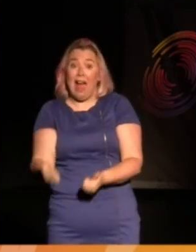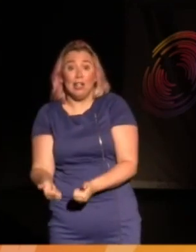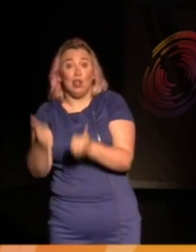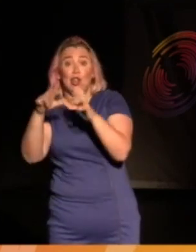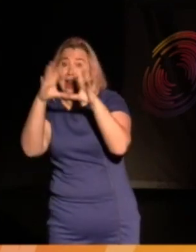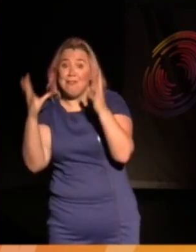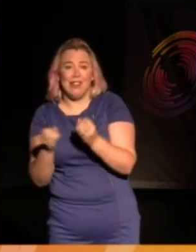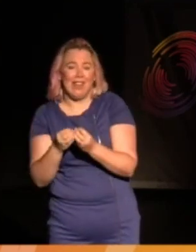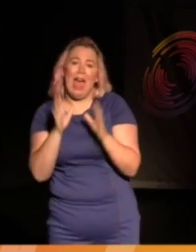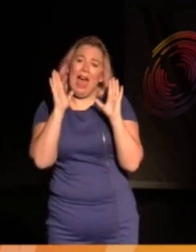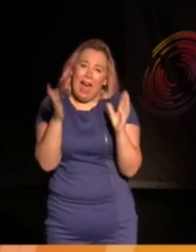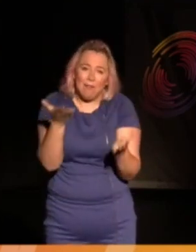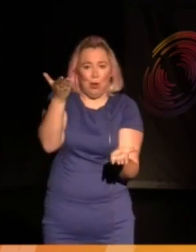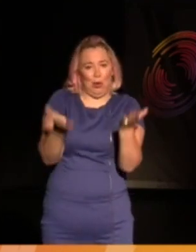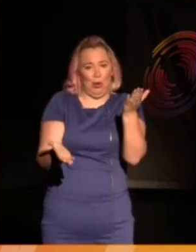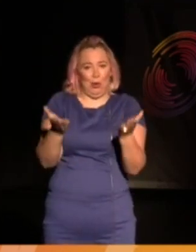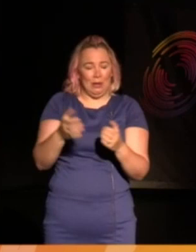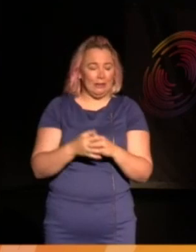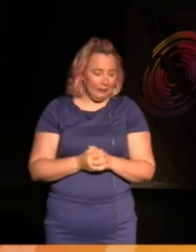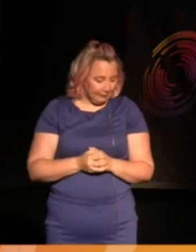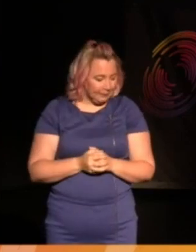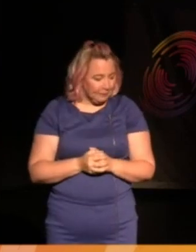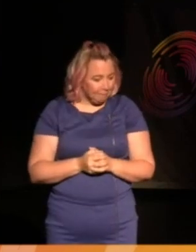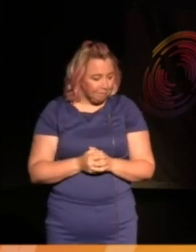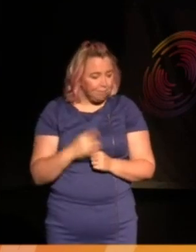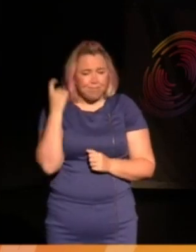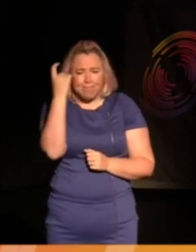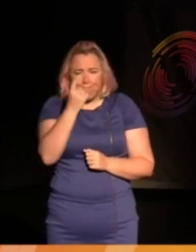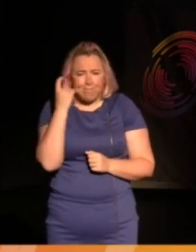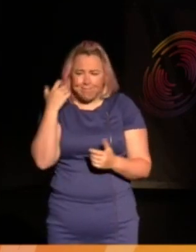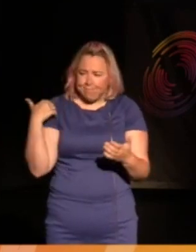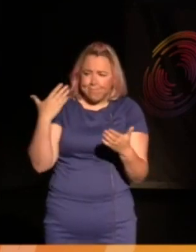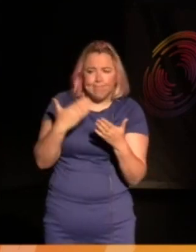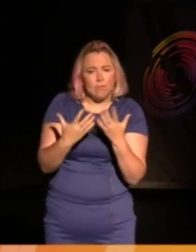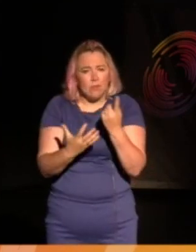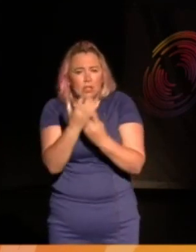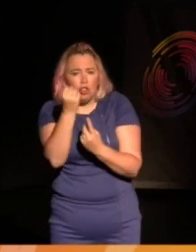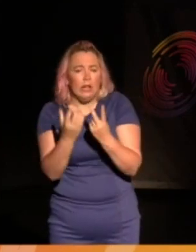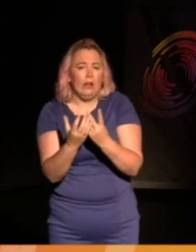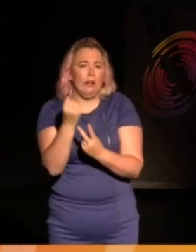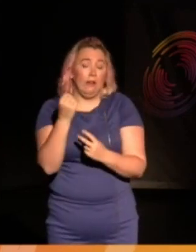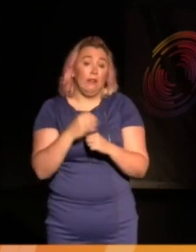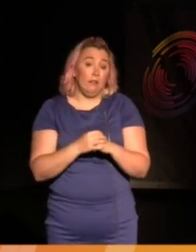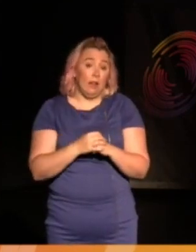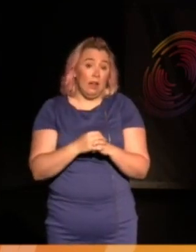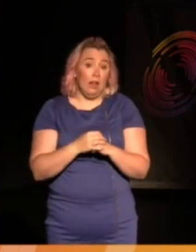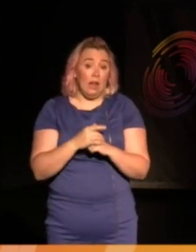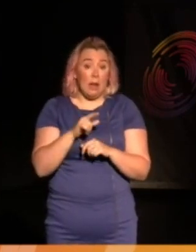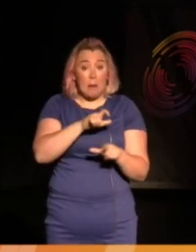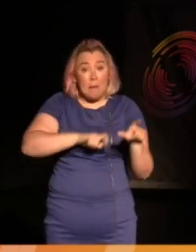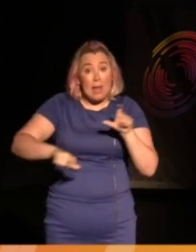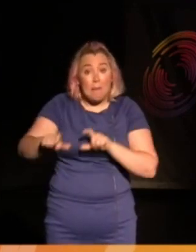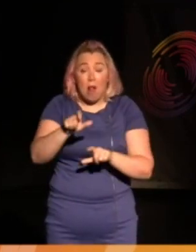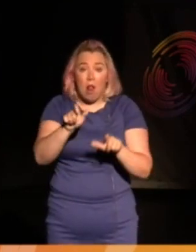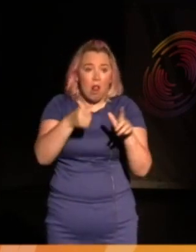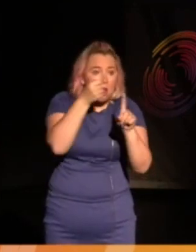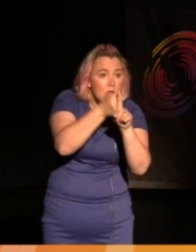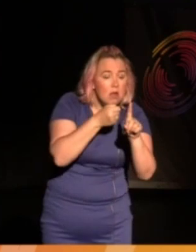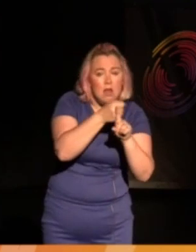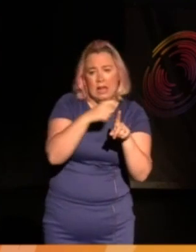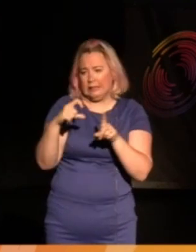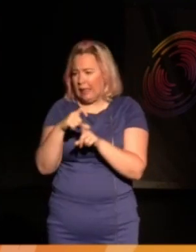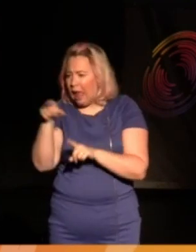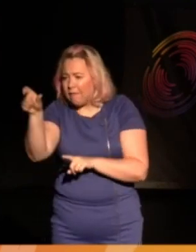in part because if we look at so many things that have been achieved, it's clear that the foot soldiers of the movements in question, like